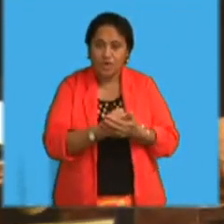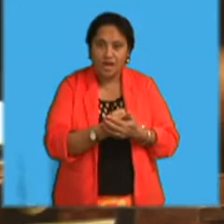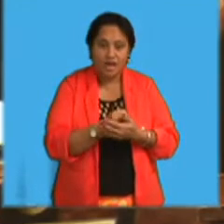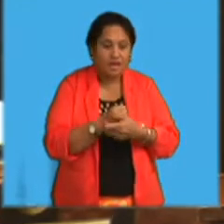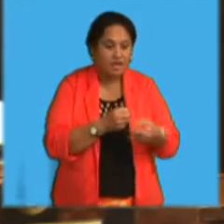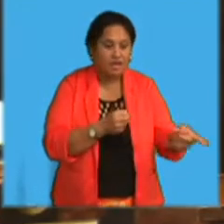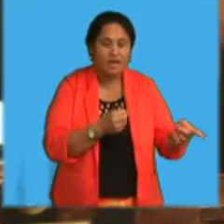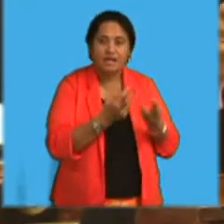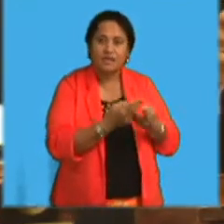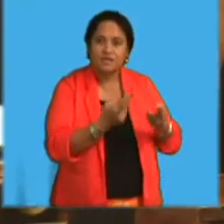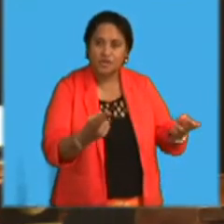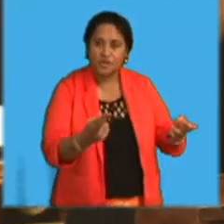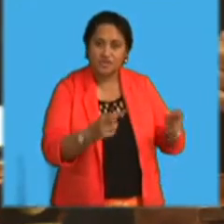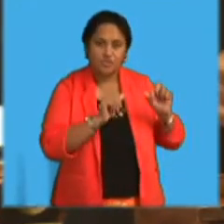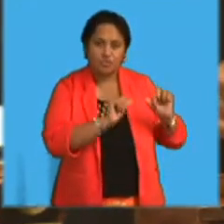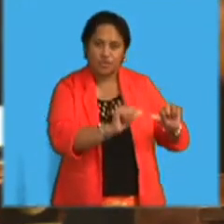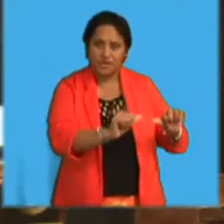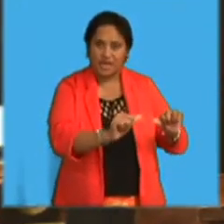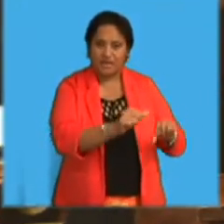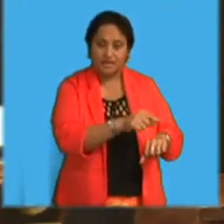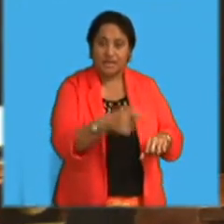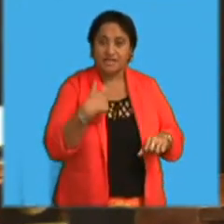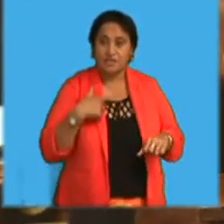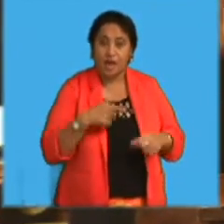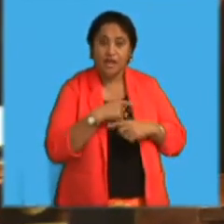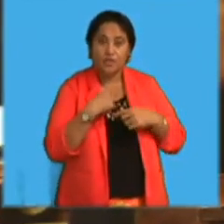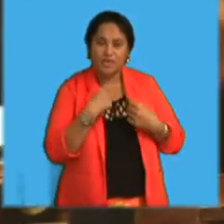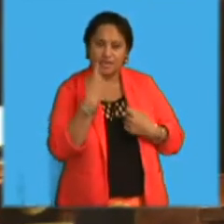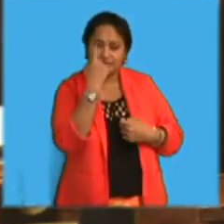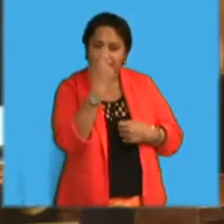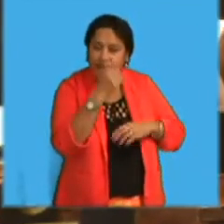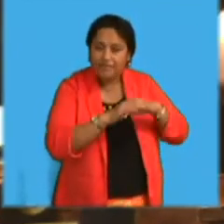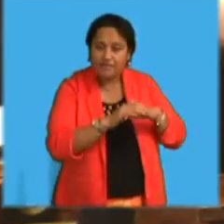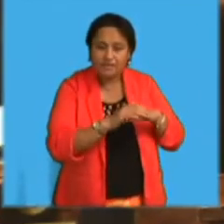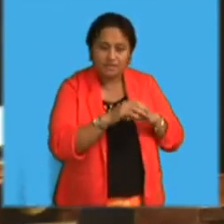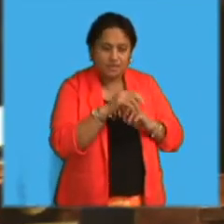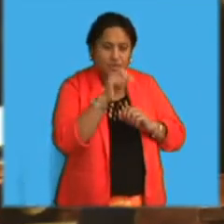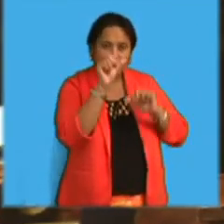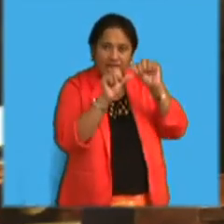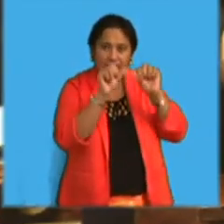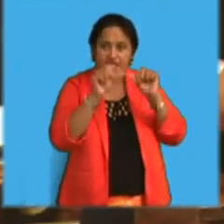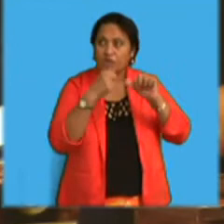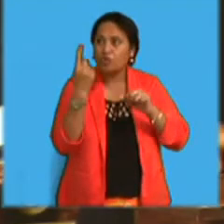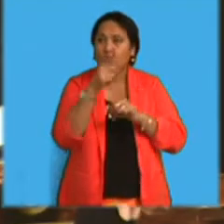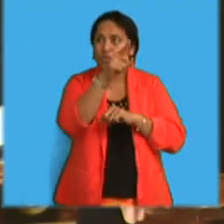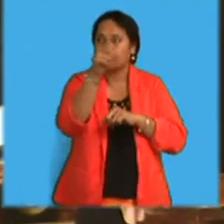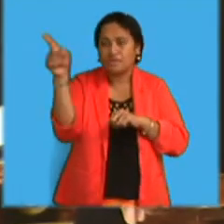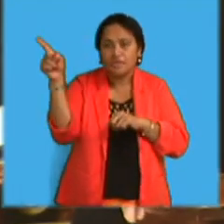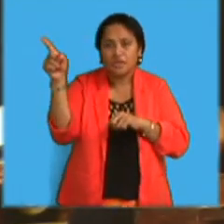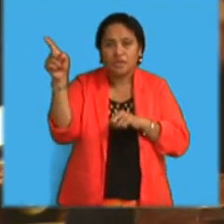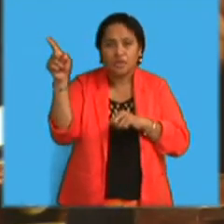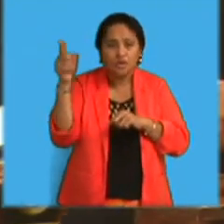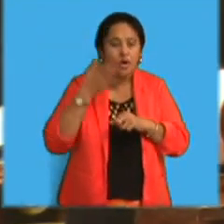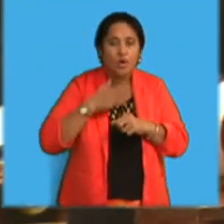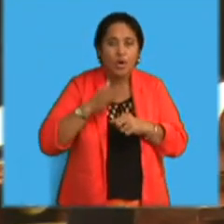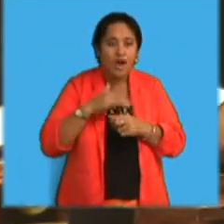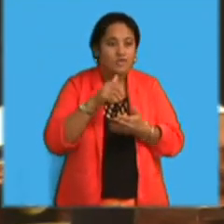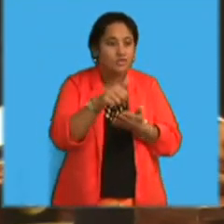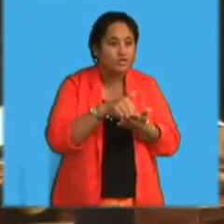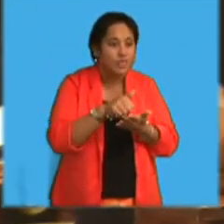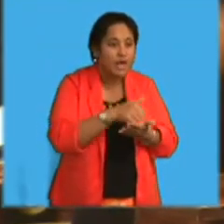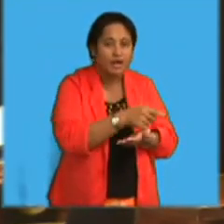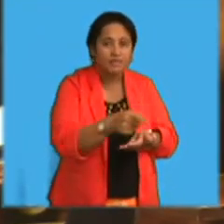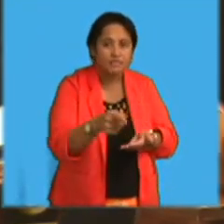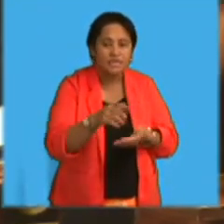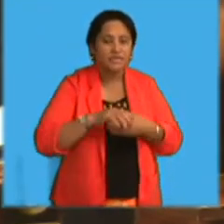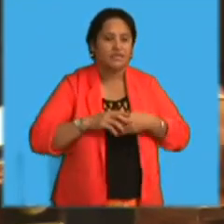Therefore, we carefully assess the investors interested in mineral exploration. Tau, Madam